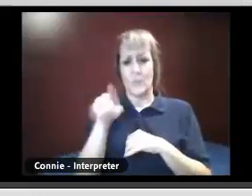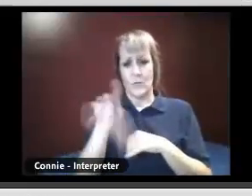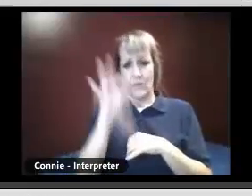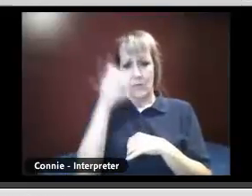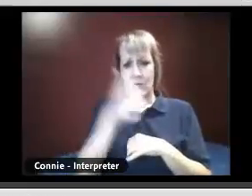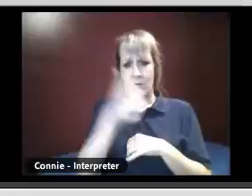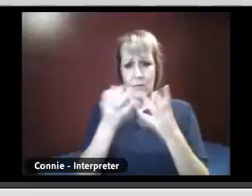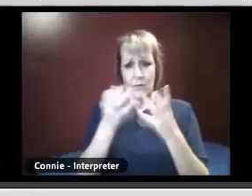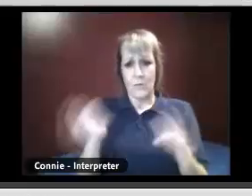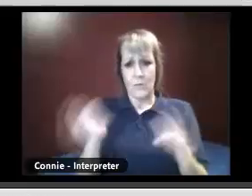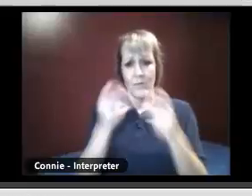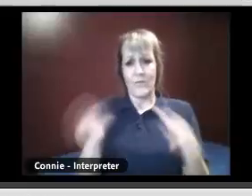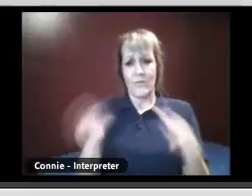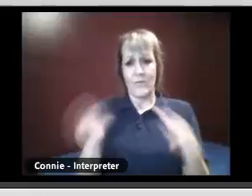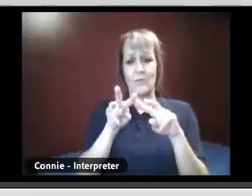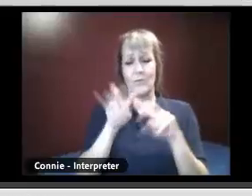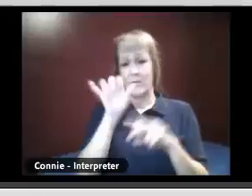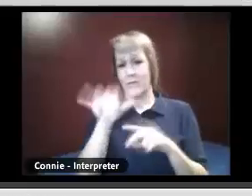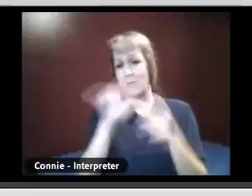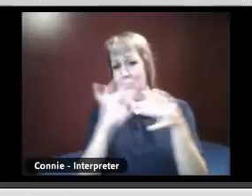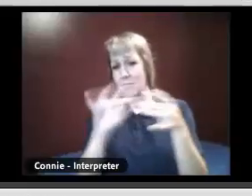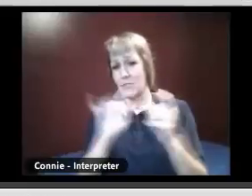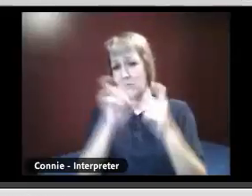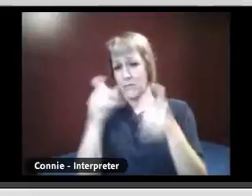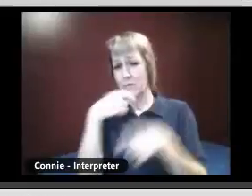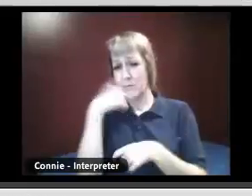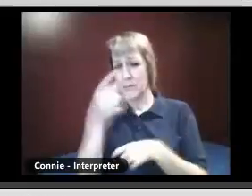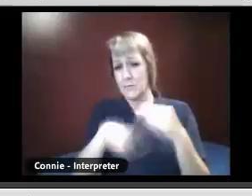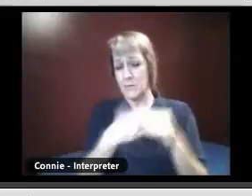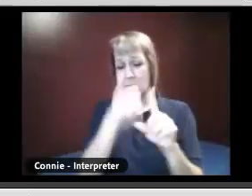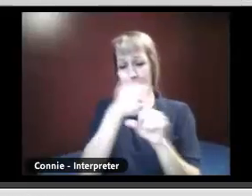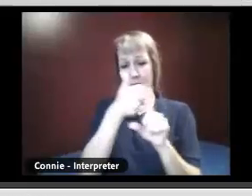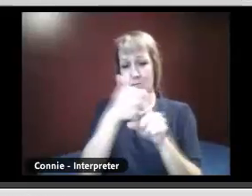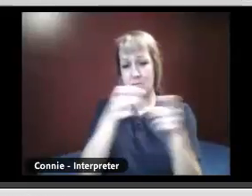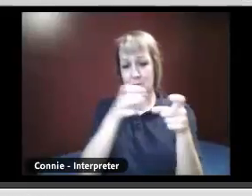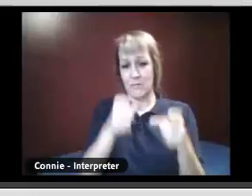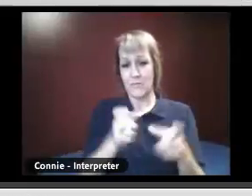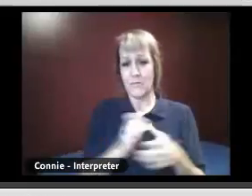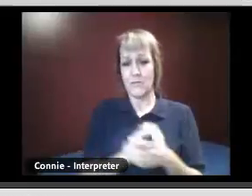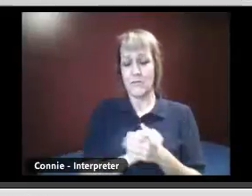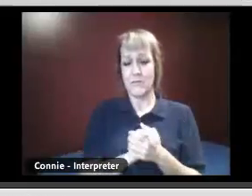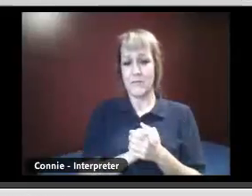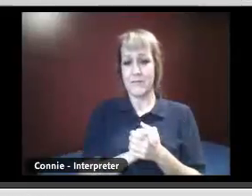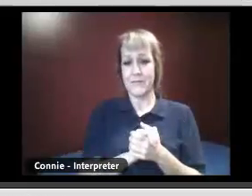to this message I'm giving to you about self-management?